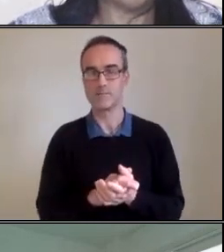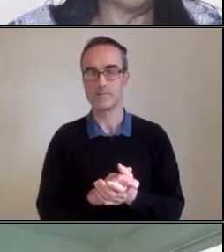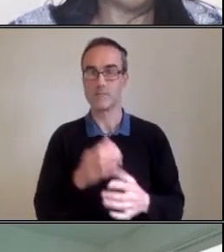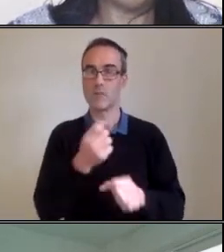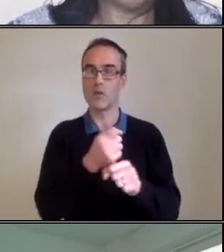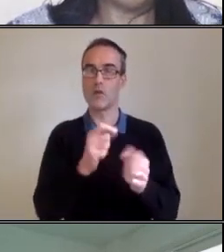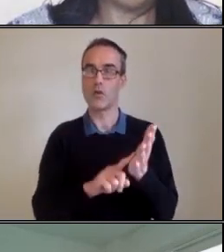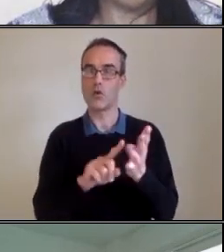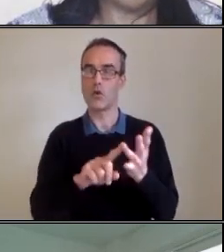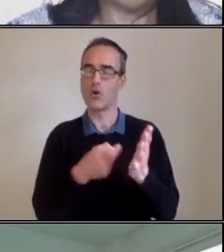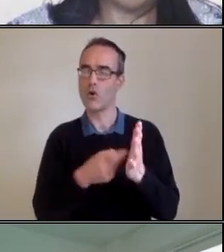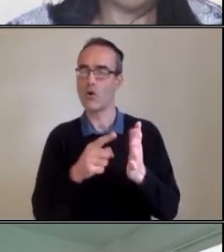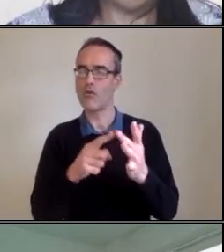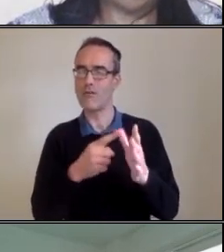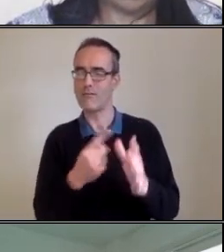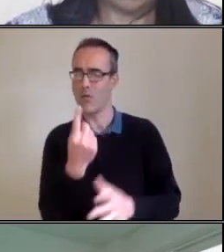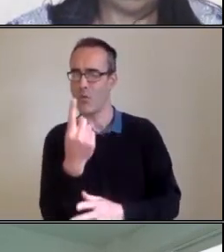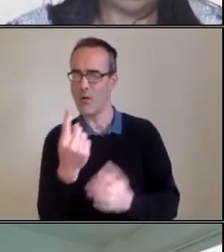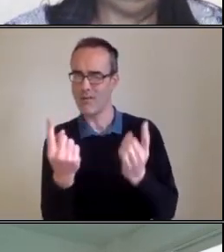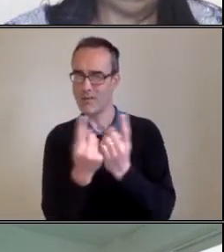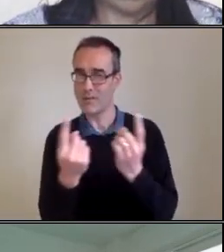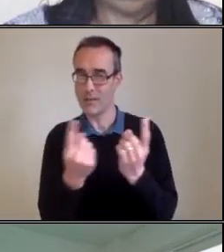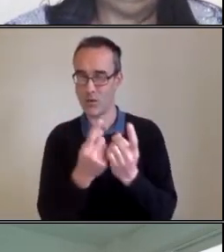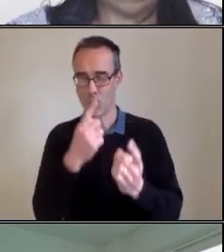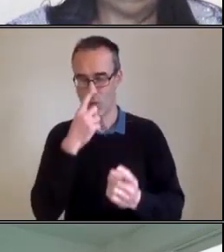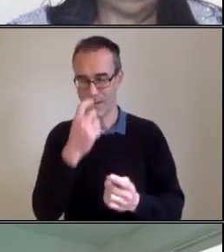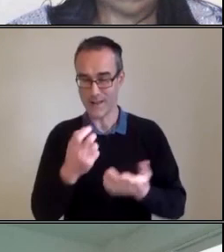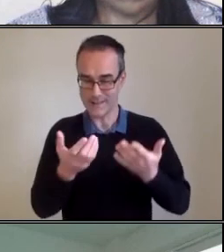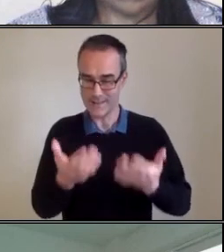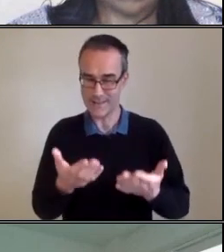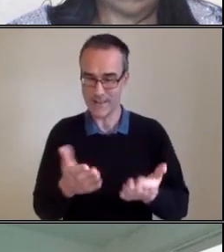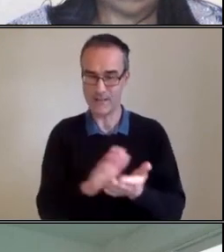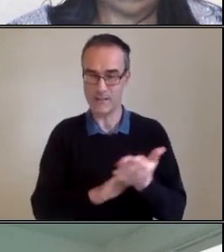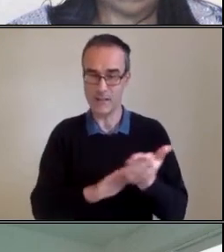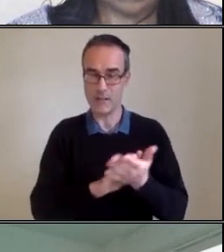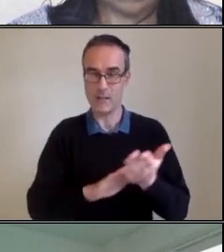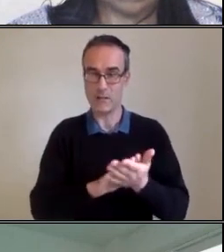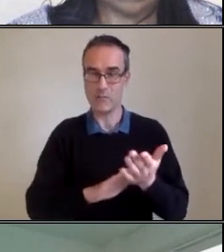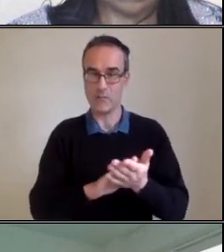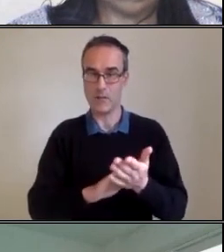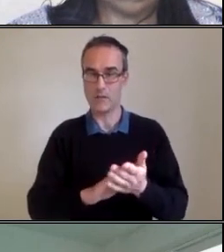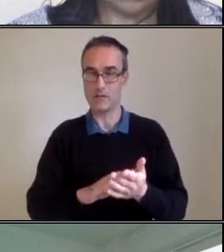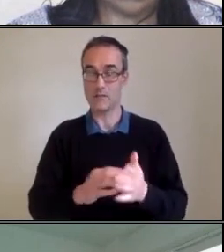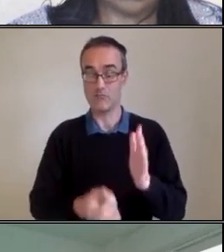the one thing that we can do today that will make a difference to the future?